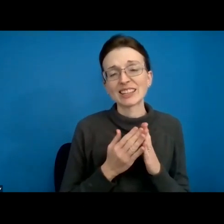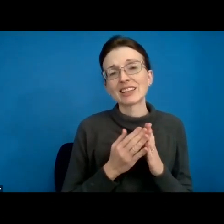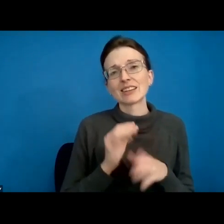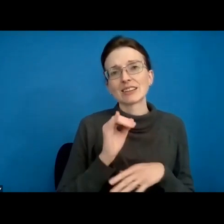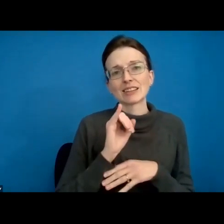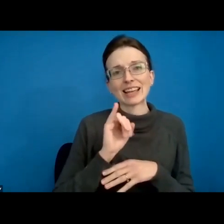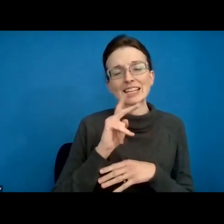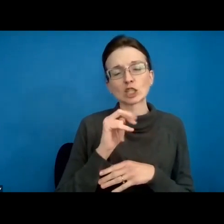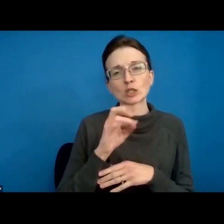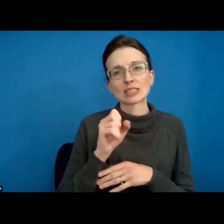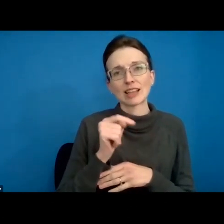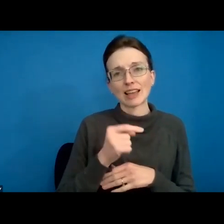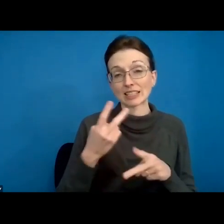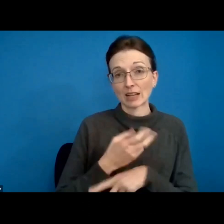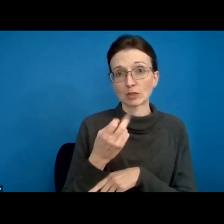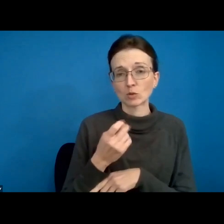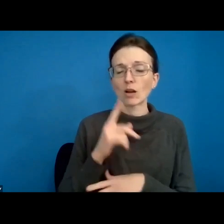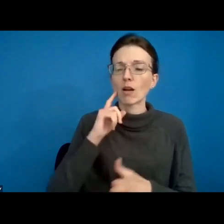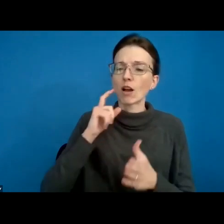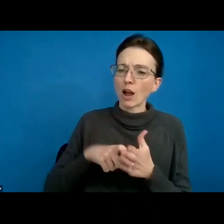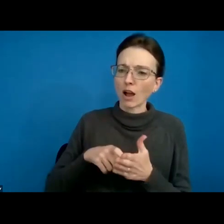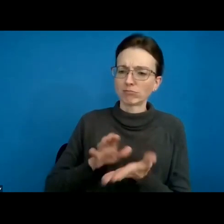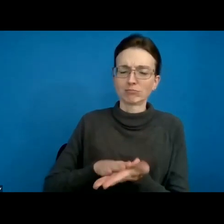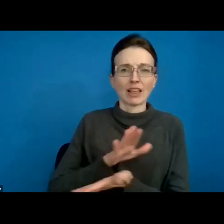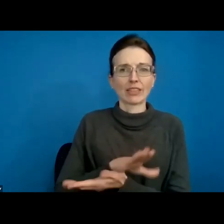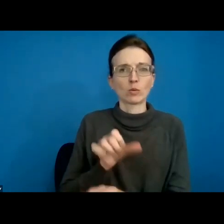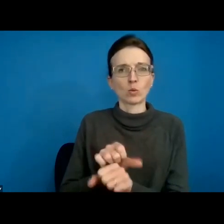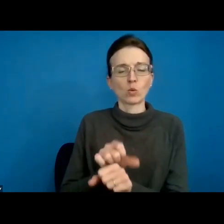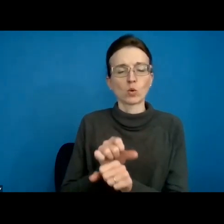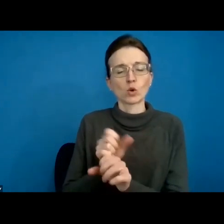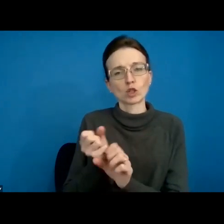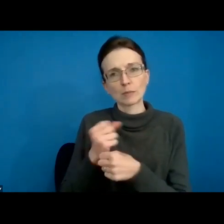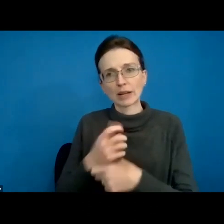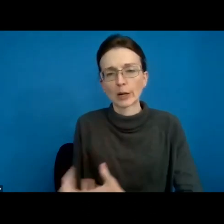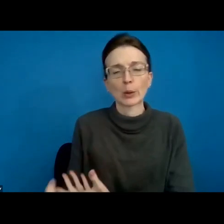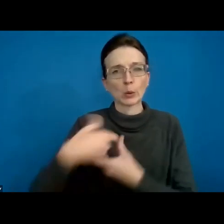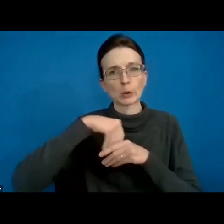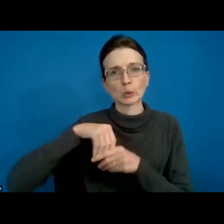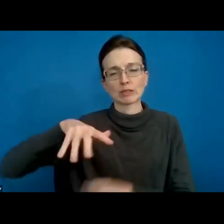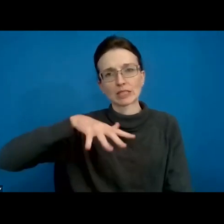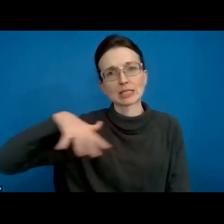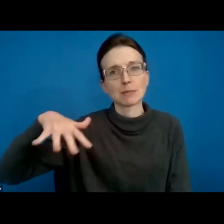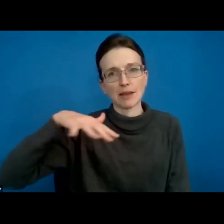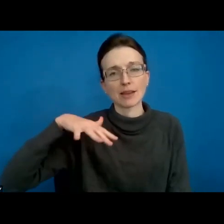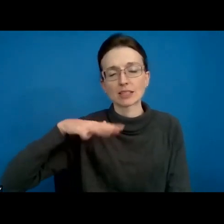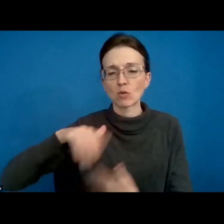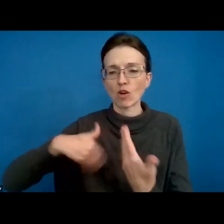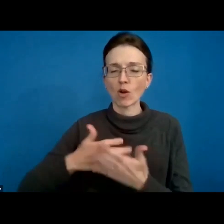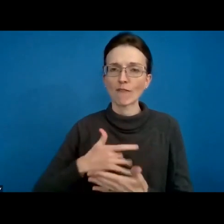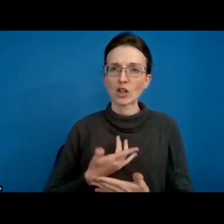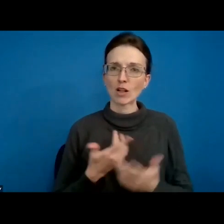as year-round acknowledgement of the work being done to create an inclusive space where everyone feels they